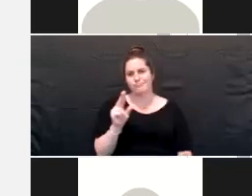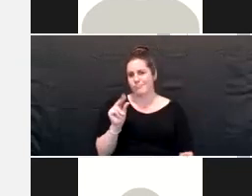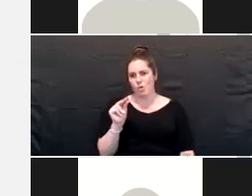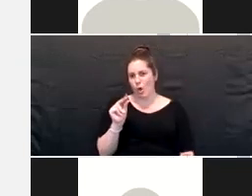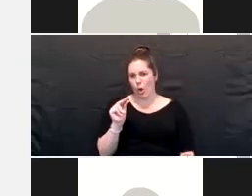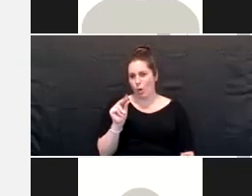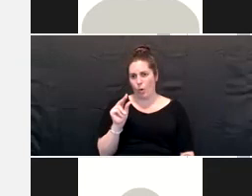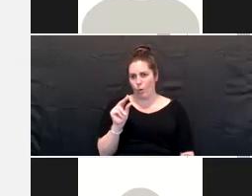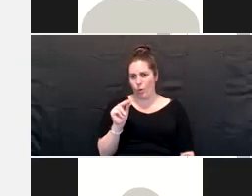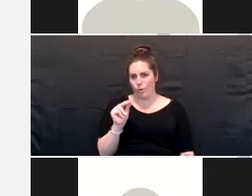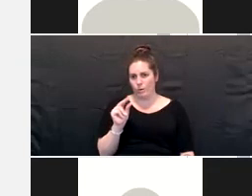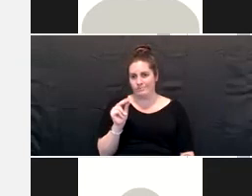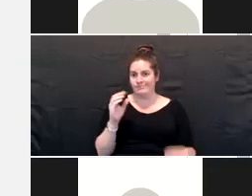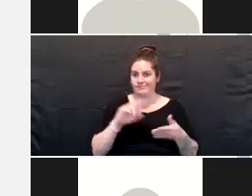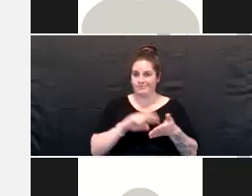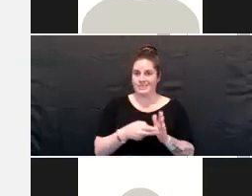simple example.